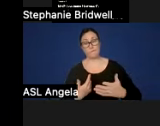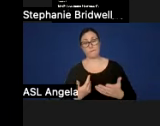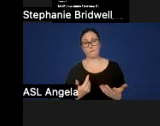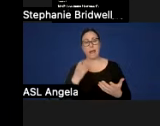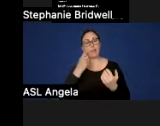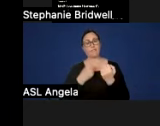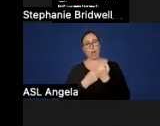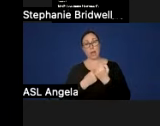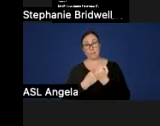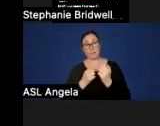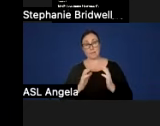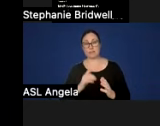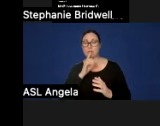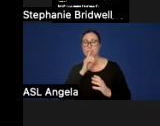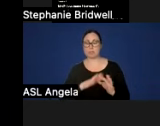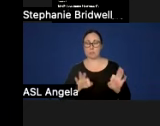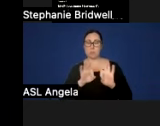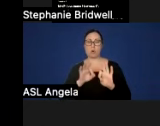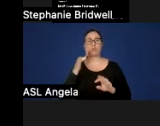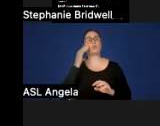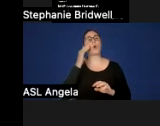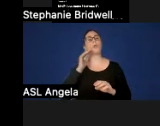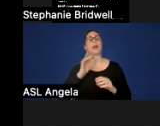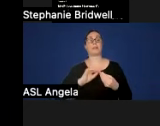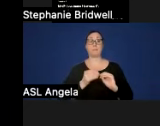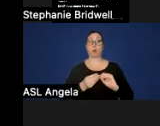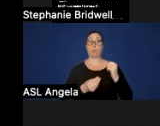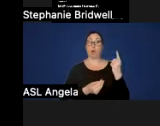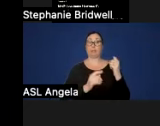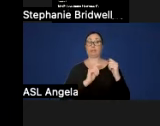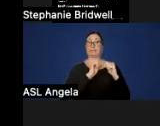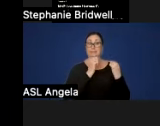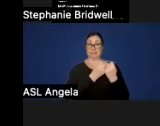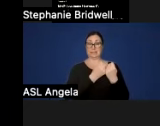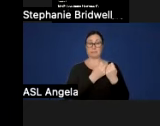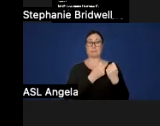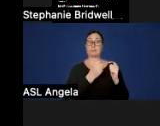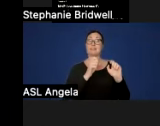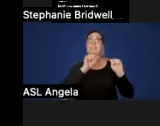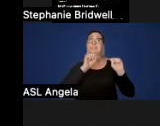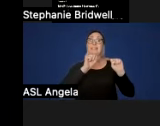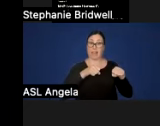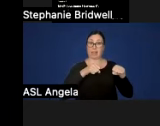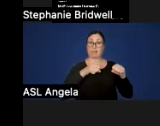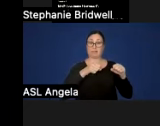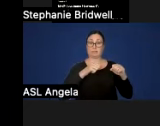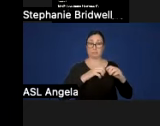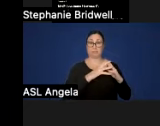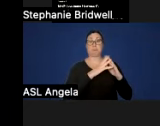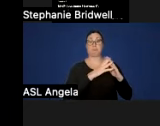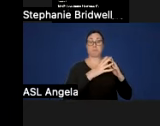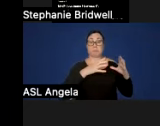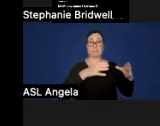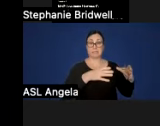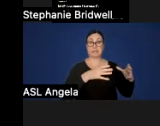really important to know that number one, teams like this can exist and be successful. And number two,